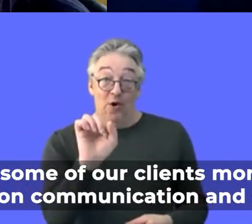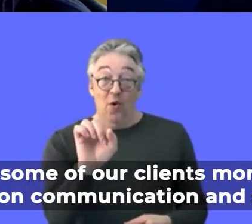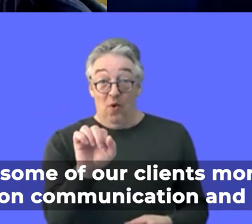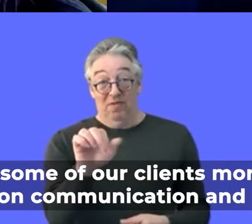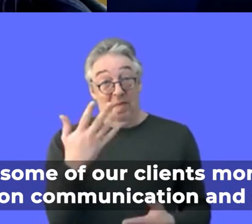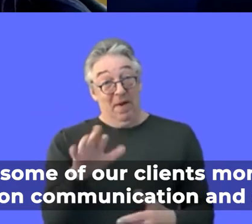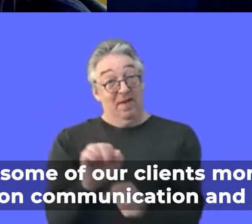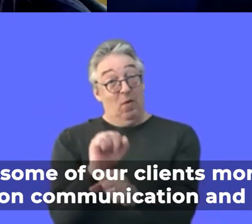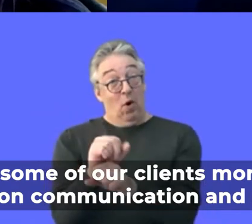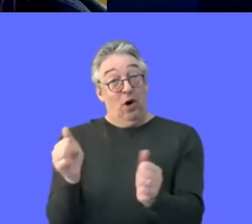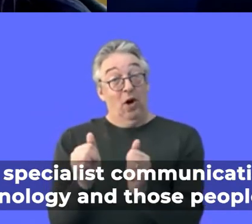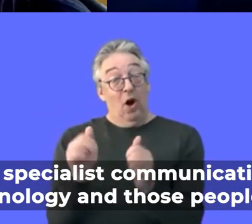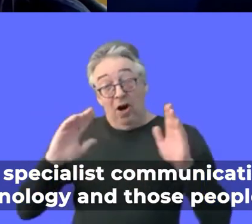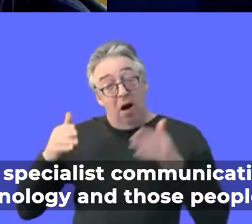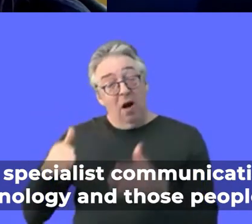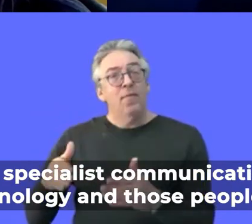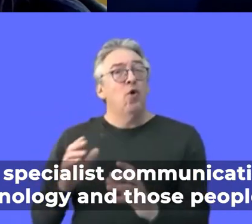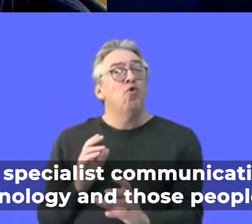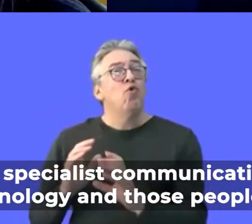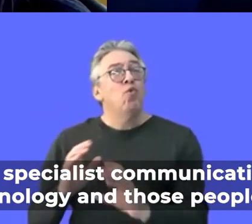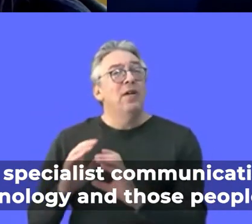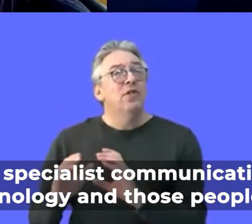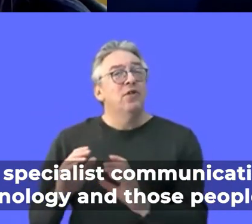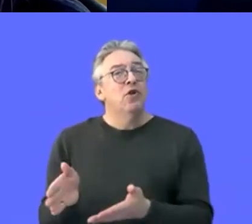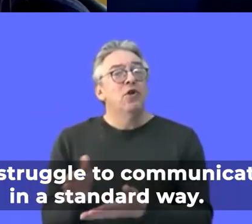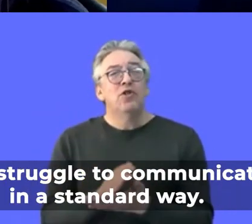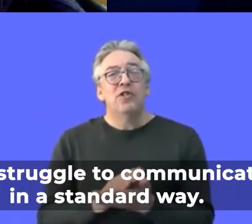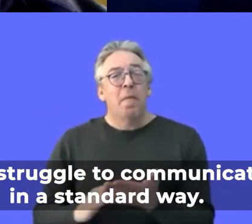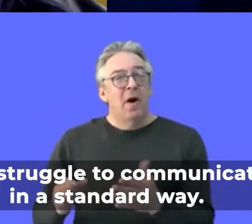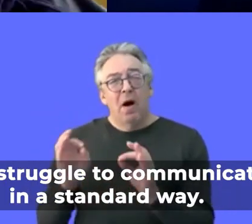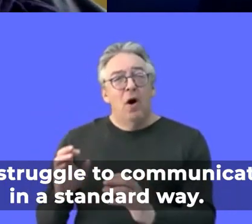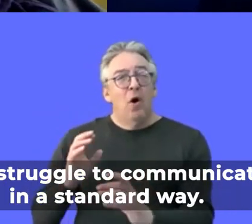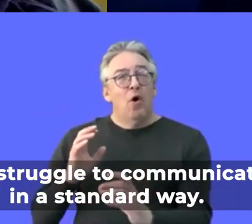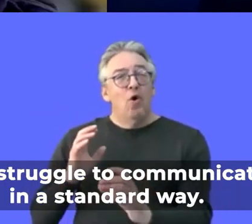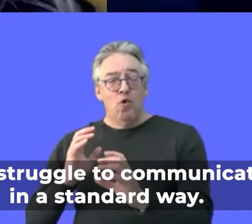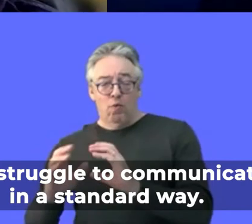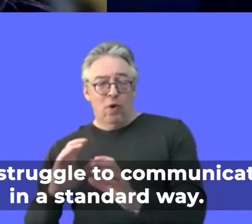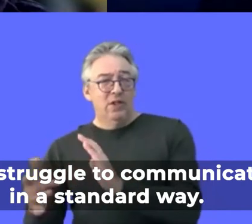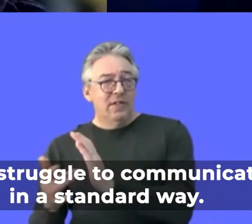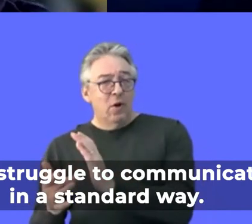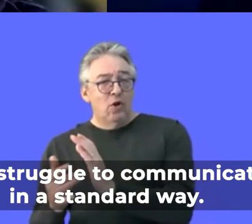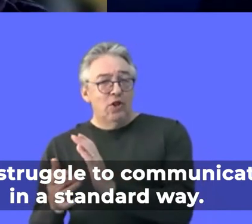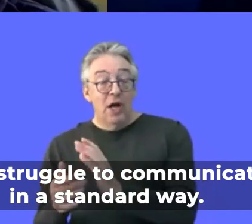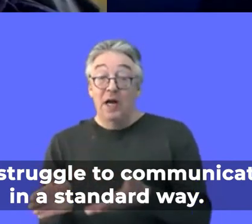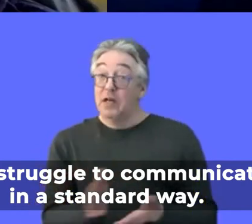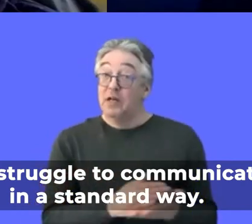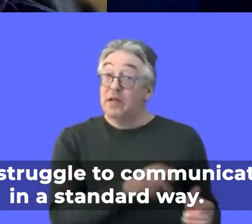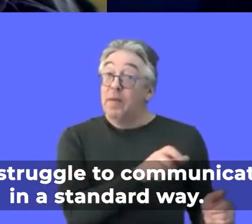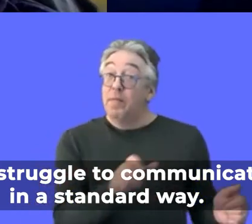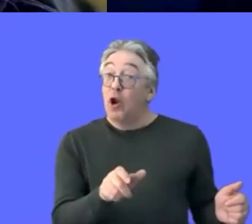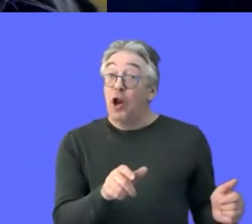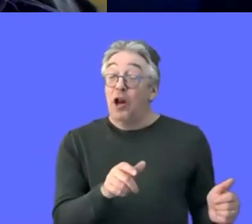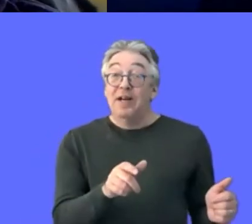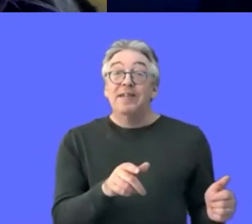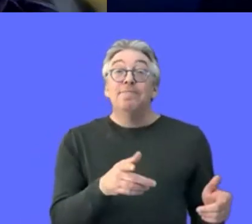on communication and some of the specialist communication technology and those people that struggle to communicate in a standard